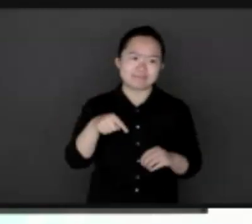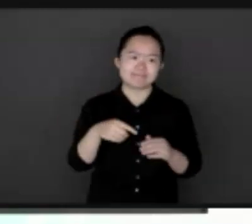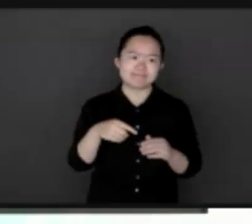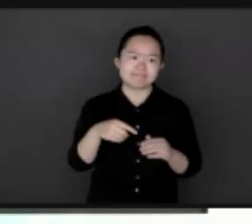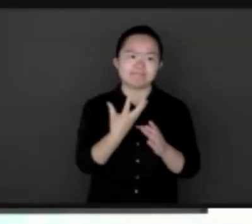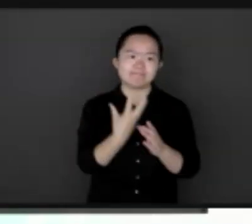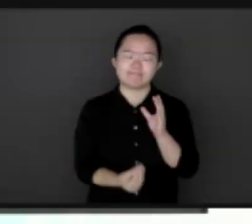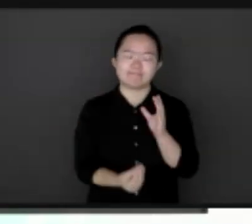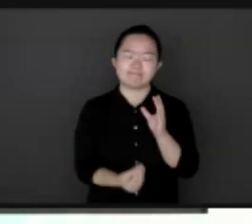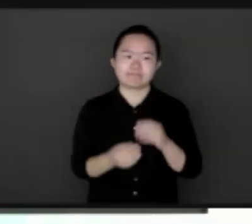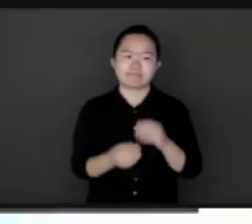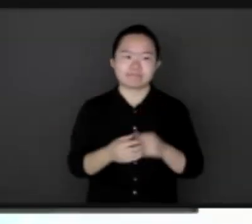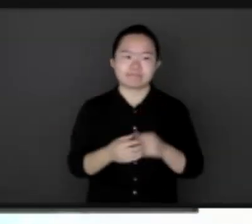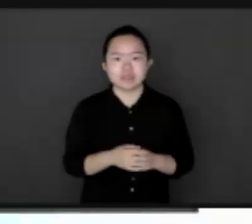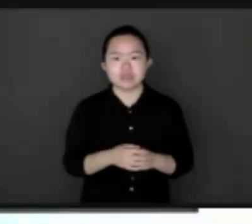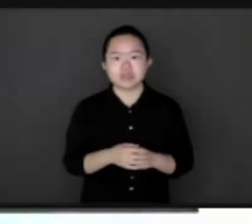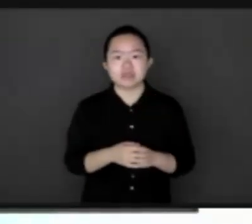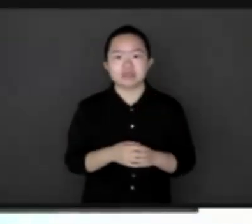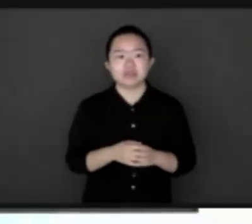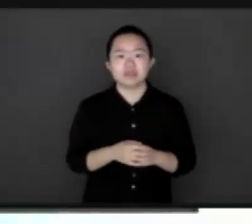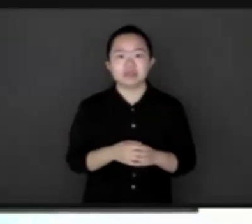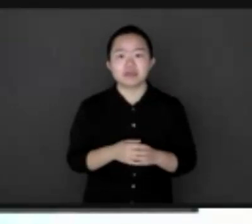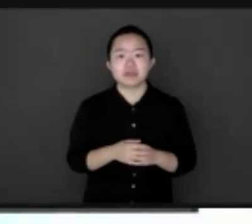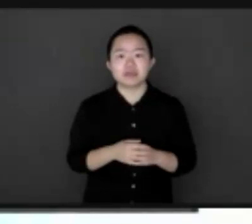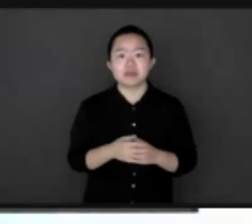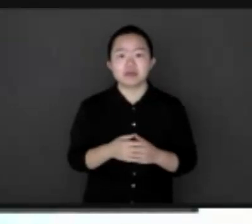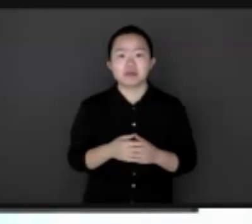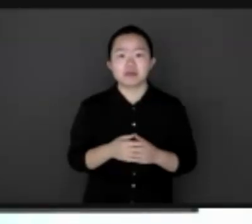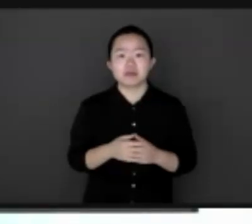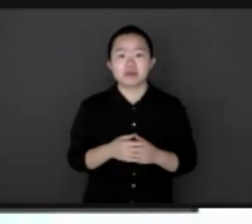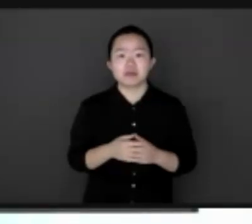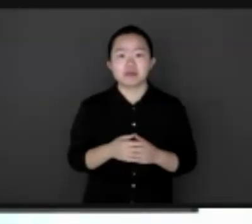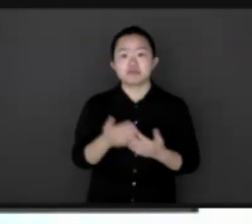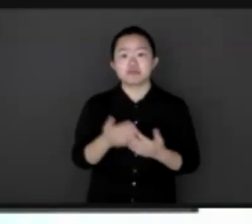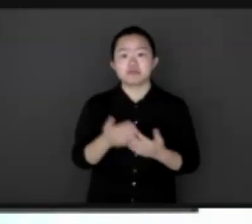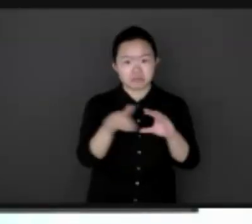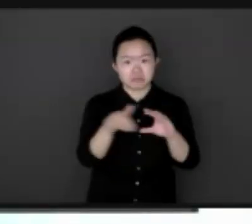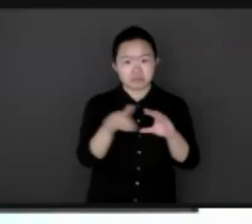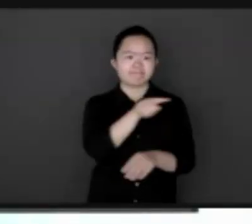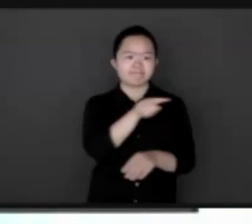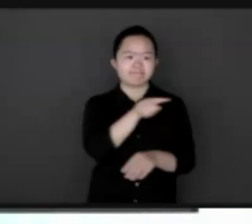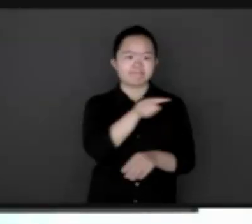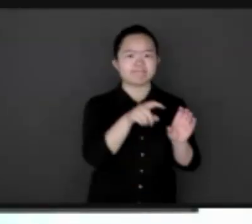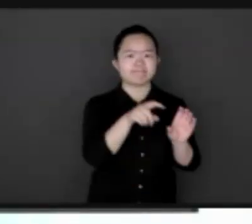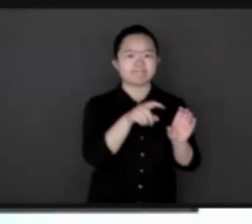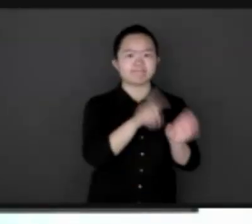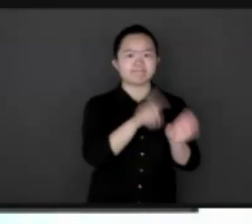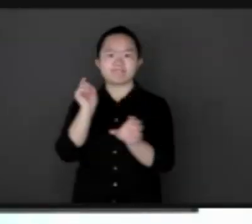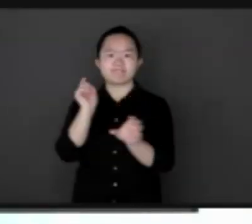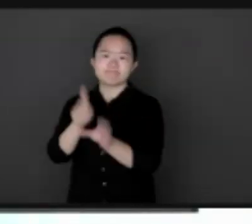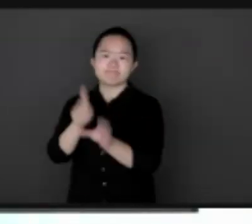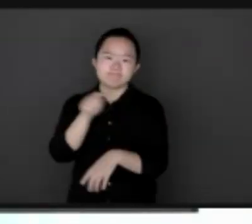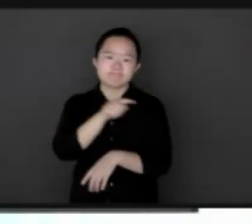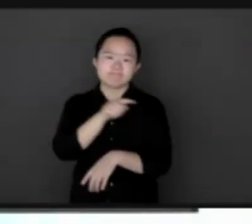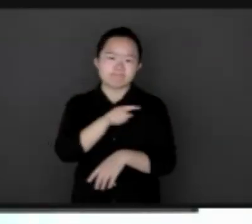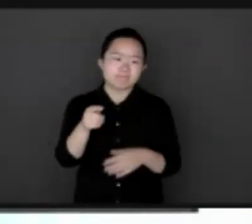may include or may opt out on schools, kindergartens, and nurseries. And this is something that is